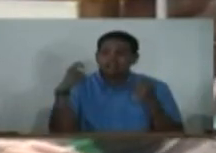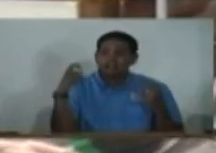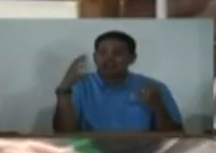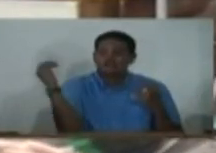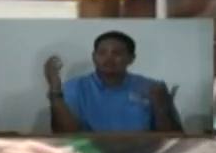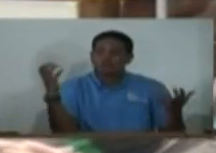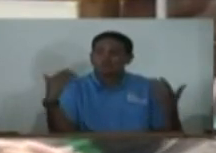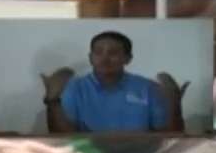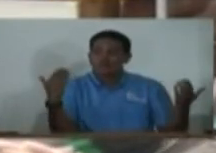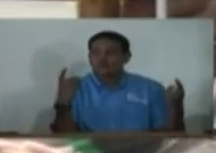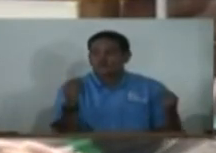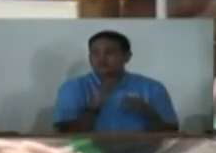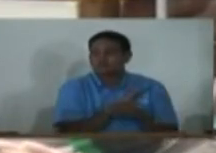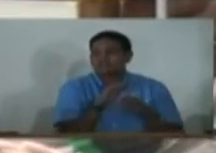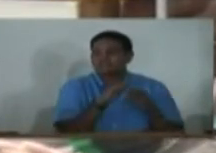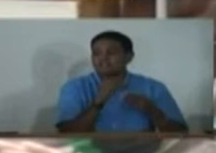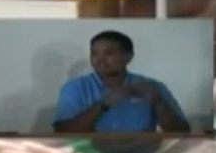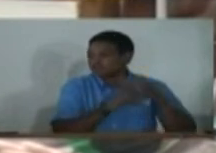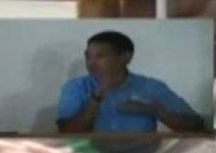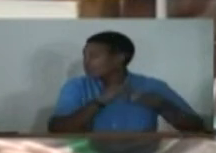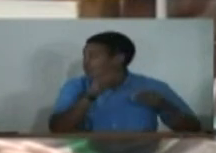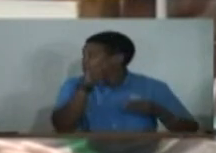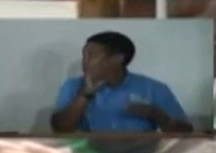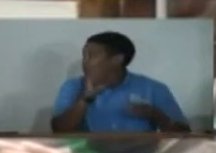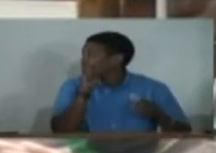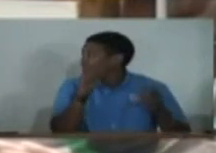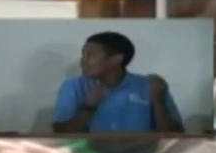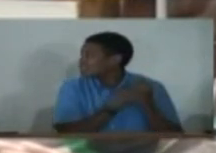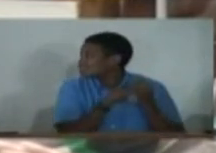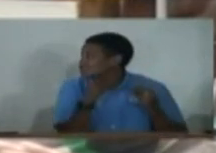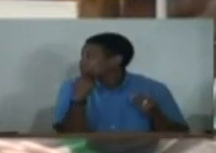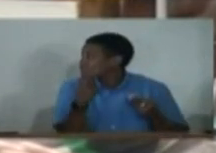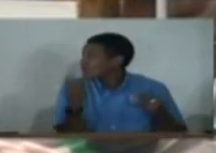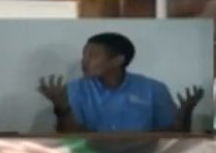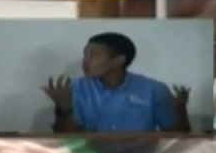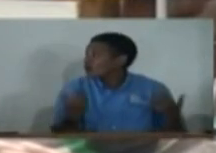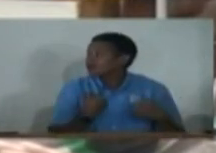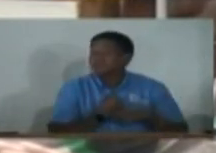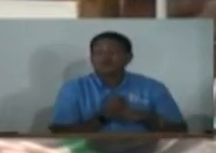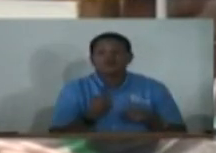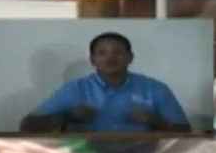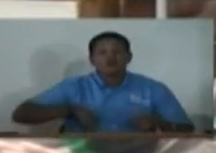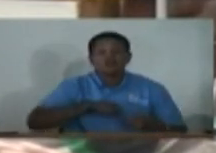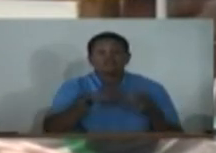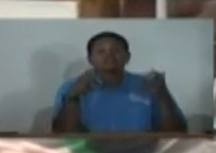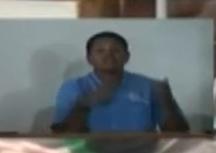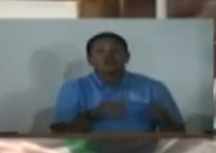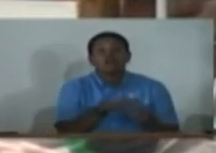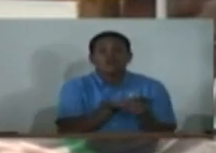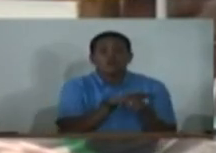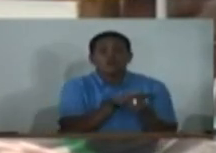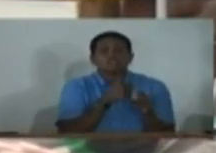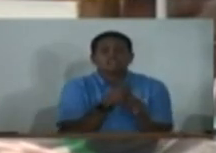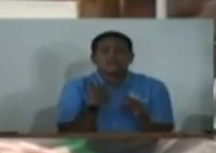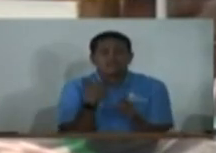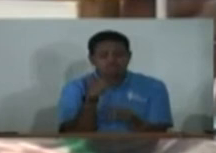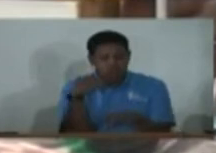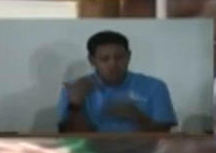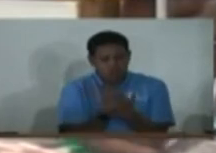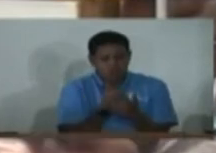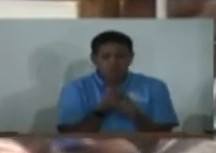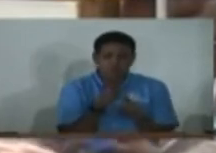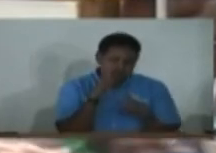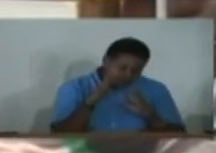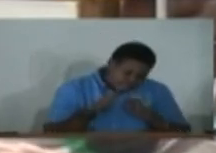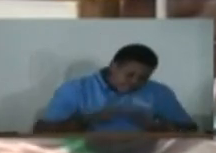in trademarks, and also, as you said, making us here locally have that opportunity to